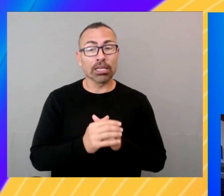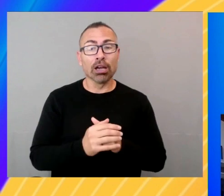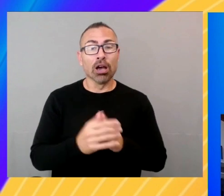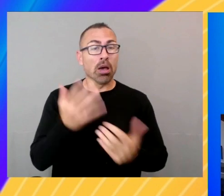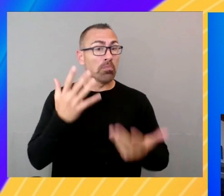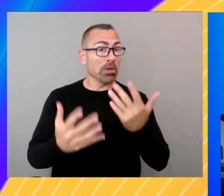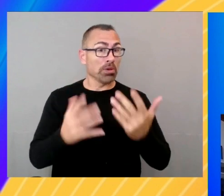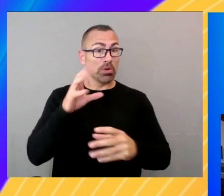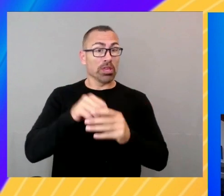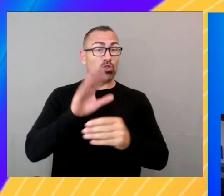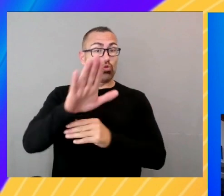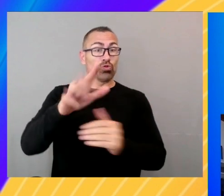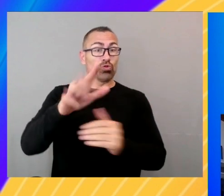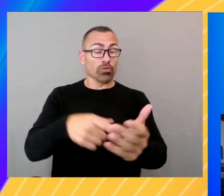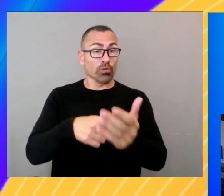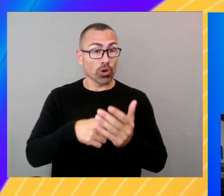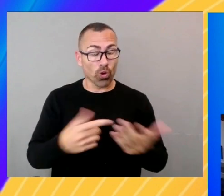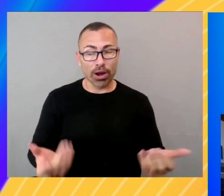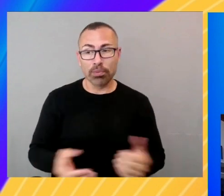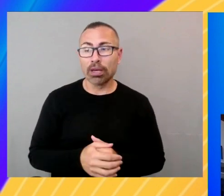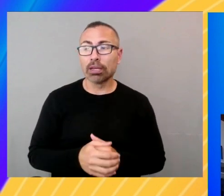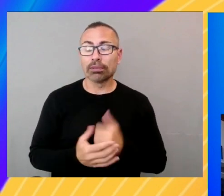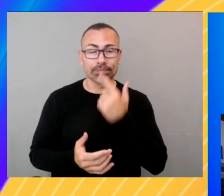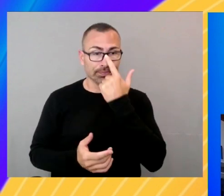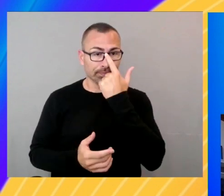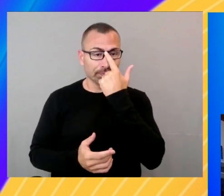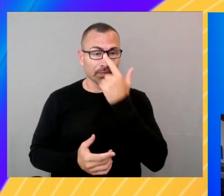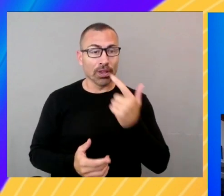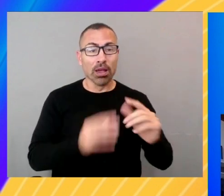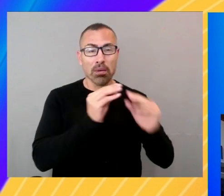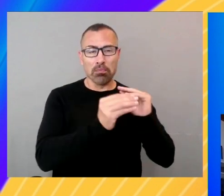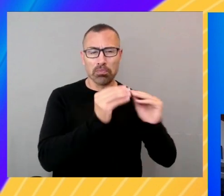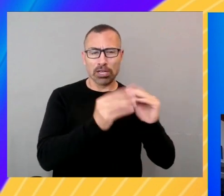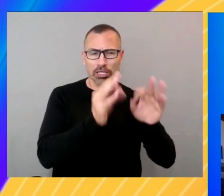So, patching is critical both for security as well as regulation